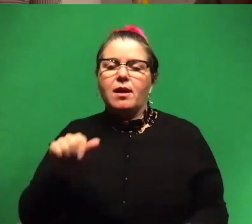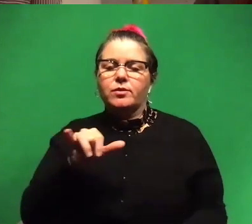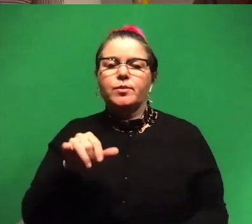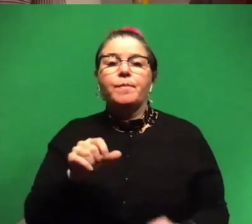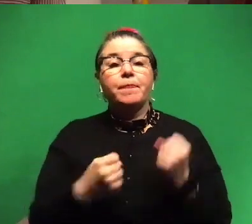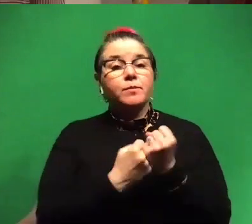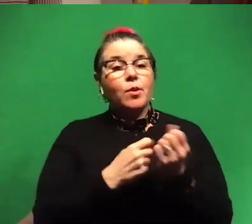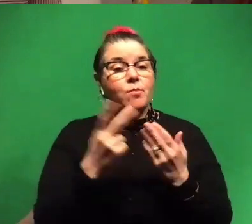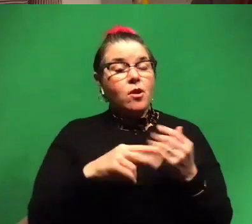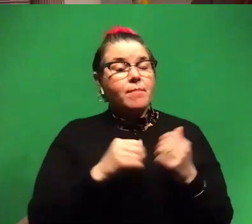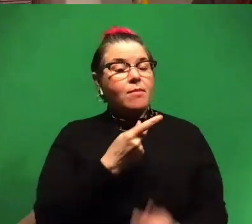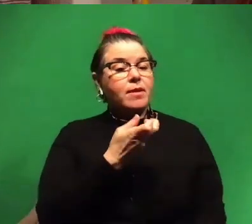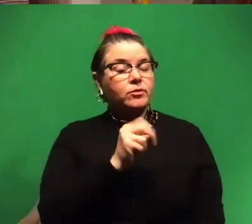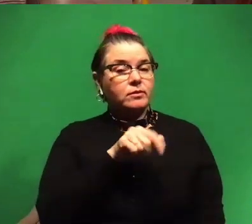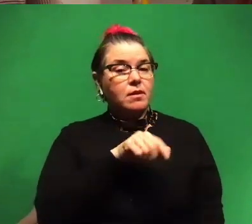our program at